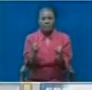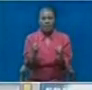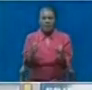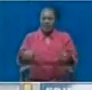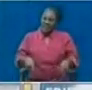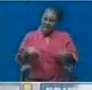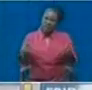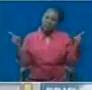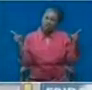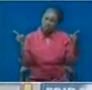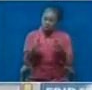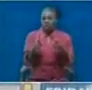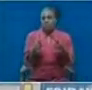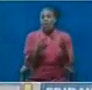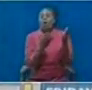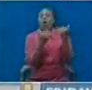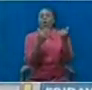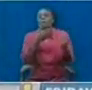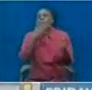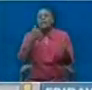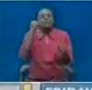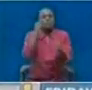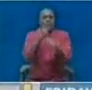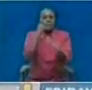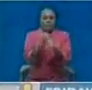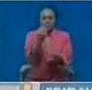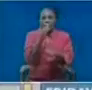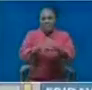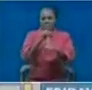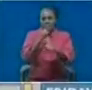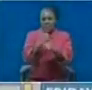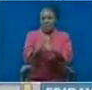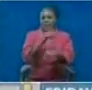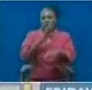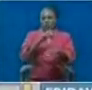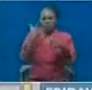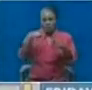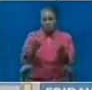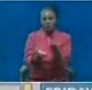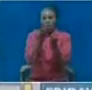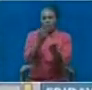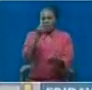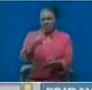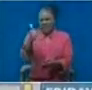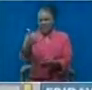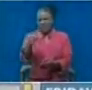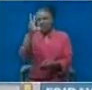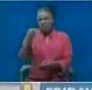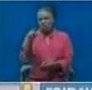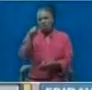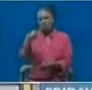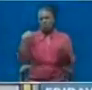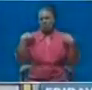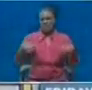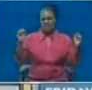is this short, and we're hoping to make the most of it. So stuff like comparing each other and saying, no, you can't wear this